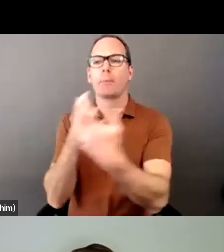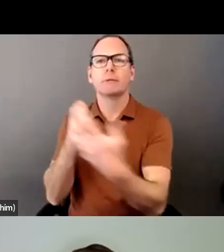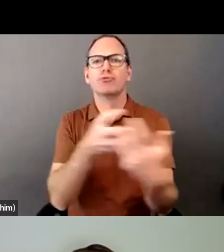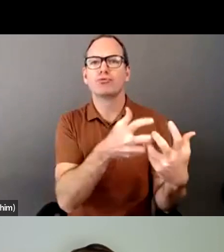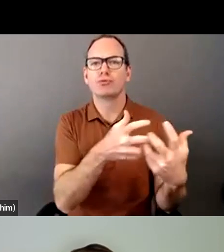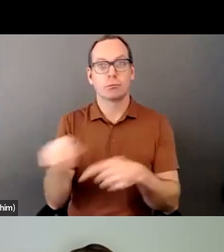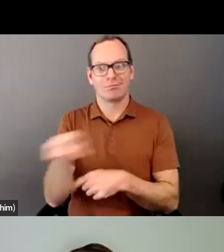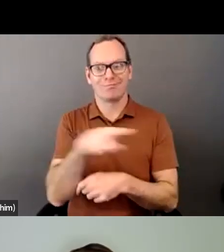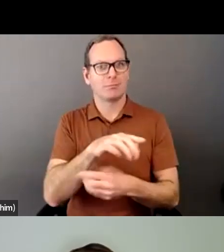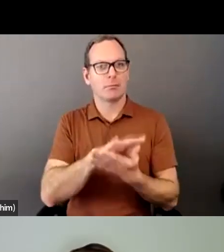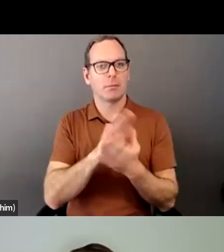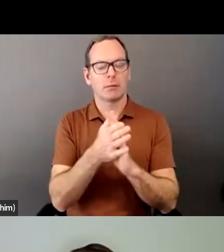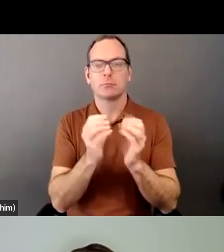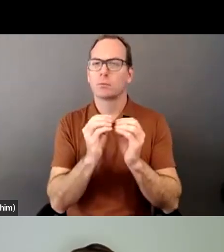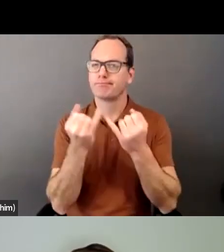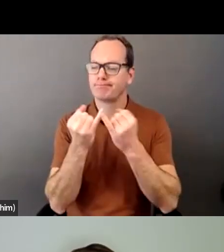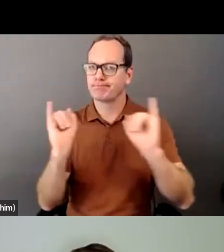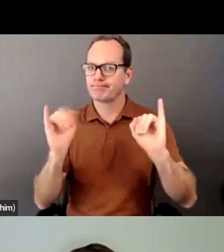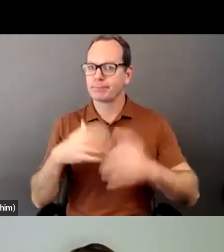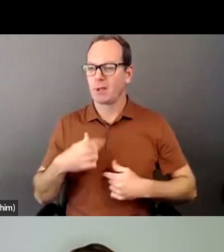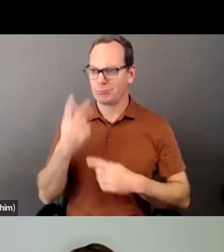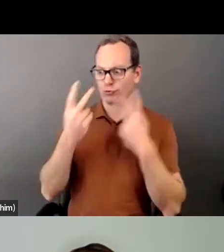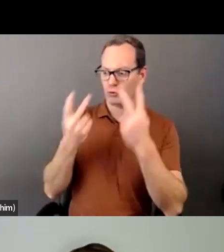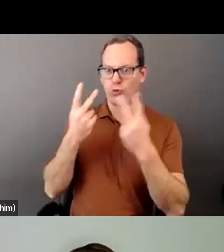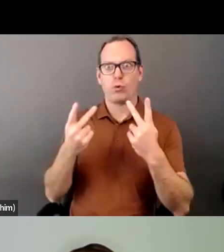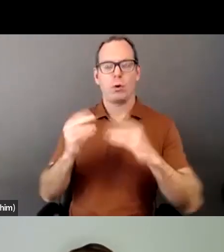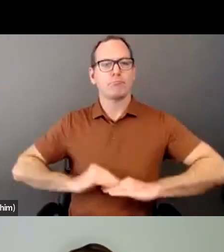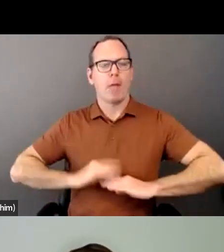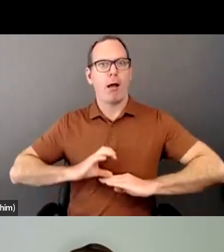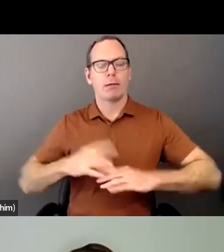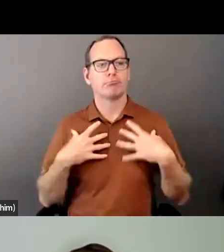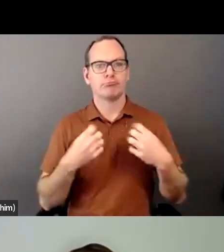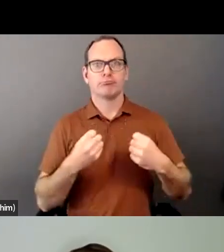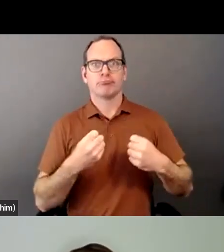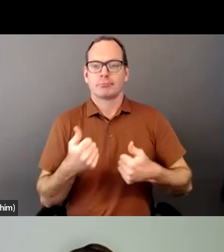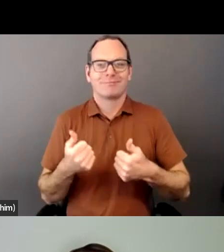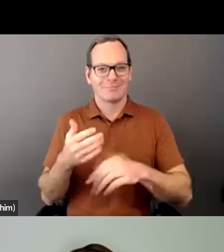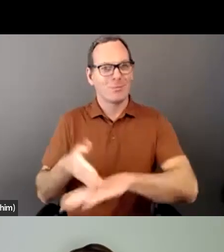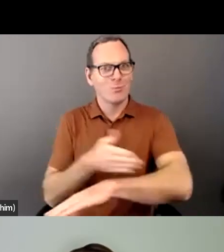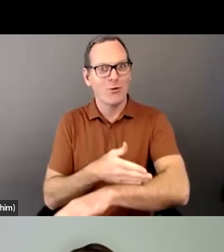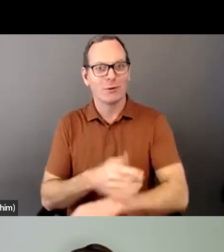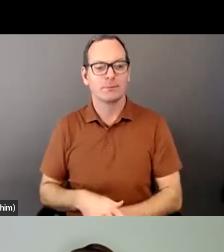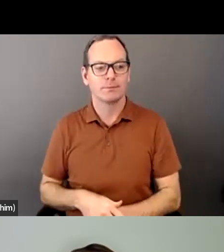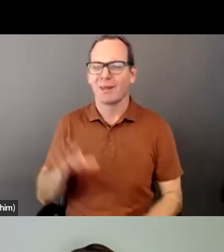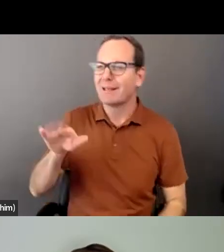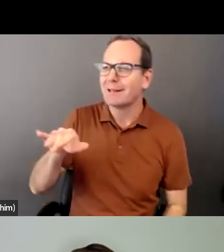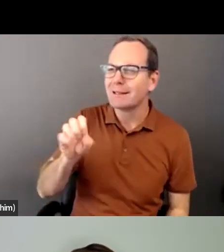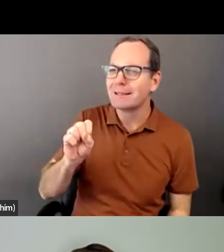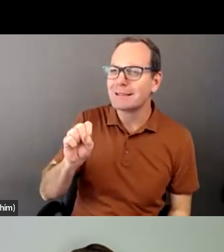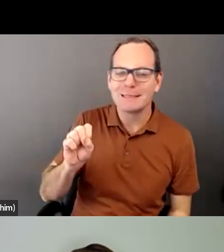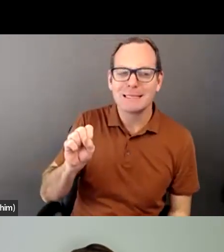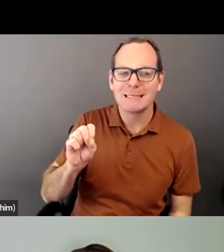an improvement in their self-confidence and their belief of their own abilities. Could you tell us about the Goodness Gift? I know